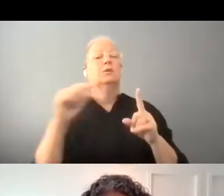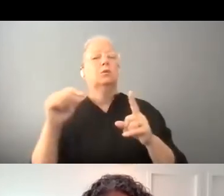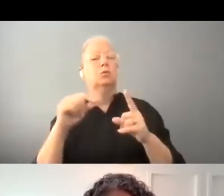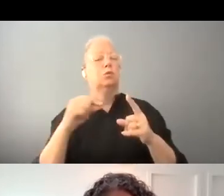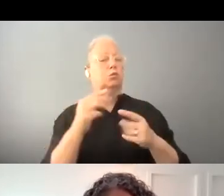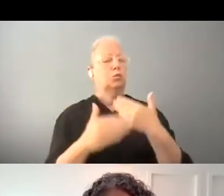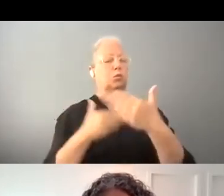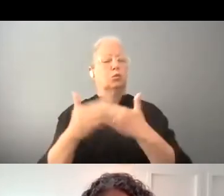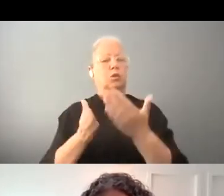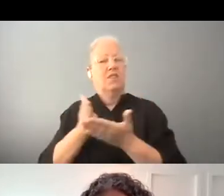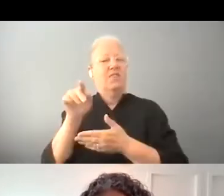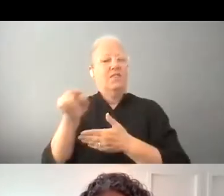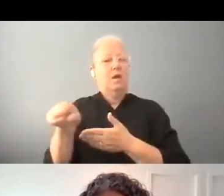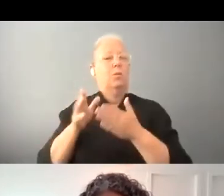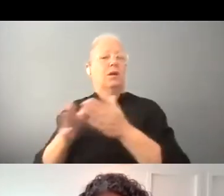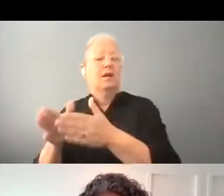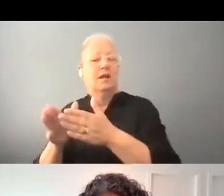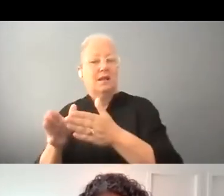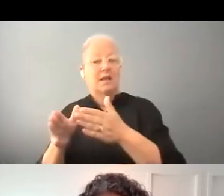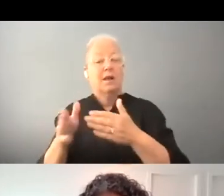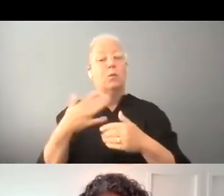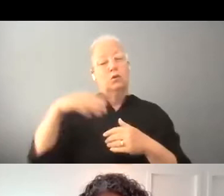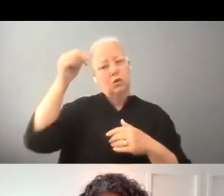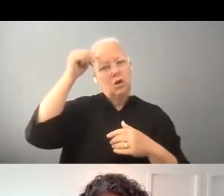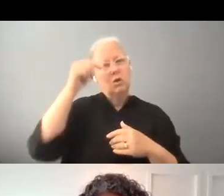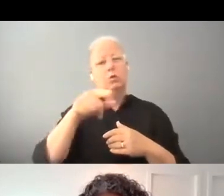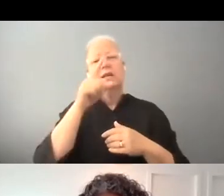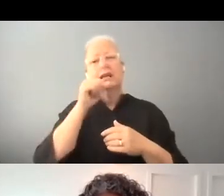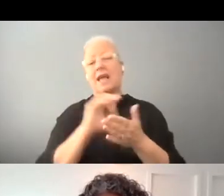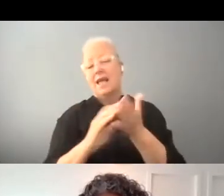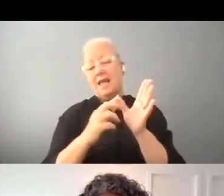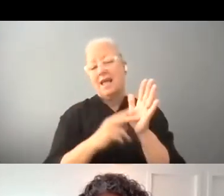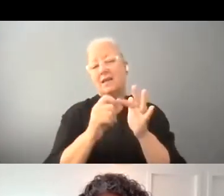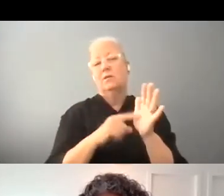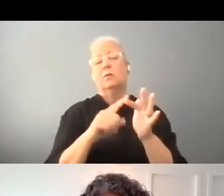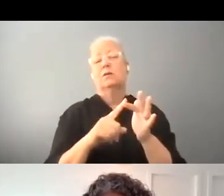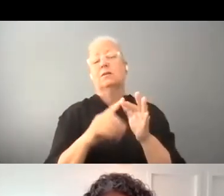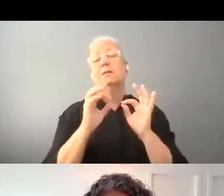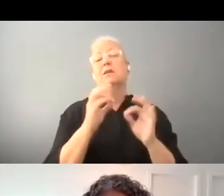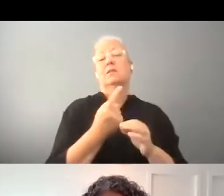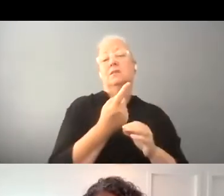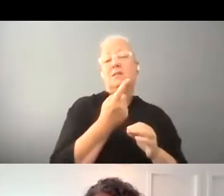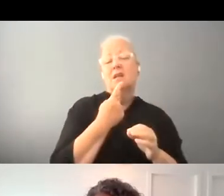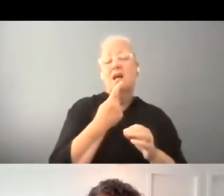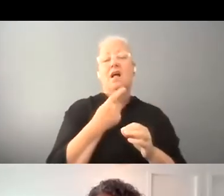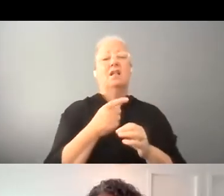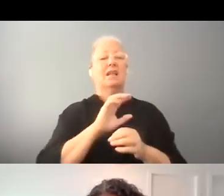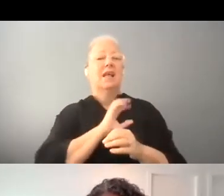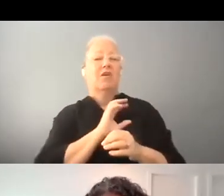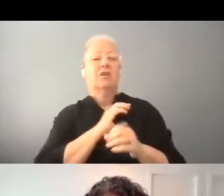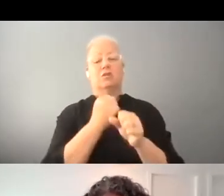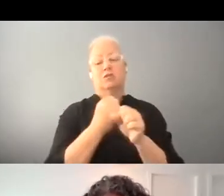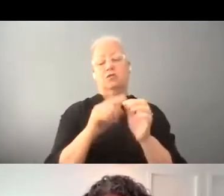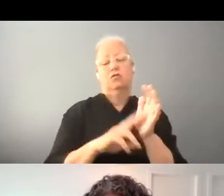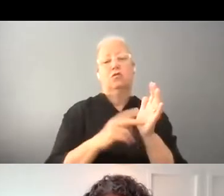know how to handle a particular genre or form or style or character. It might be, you might have similar characters that you